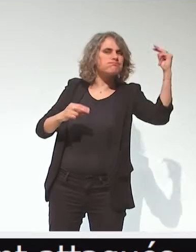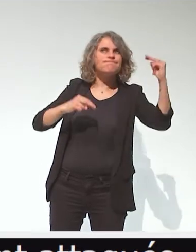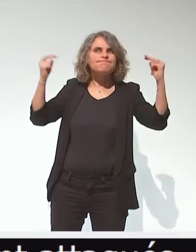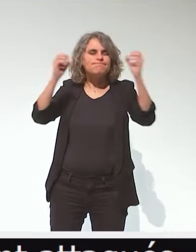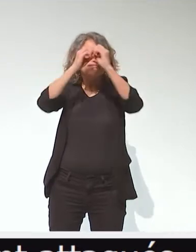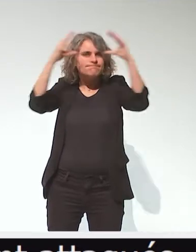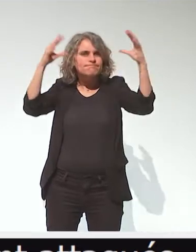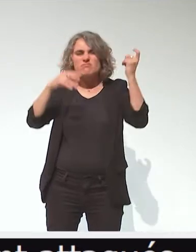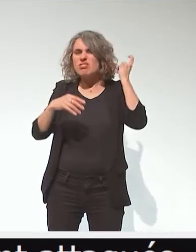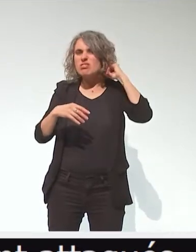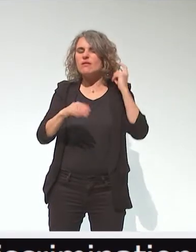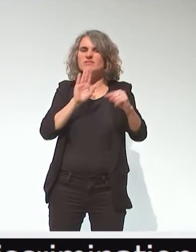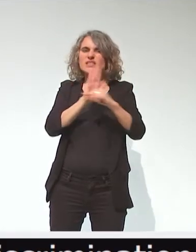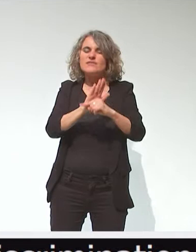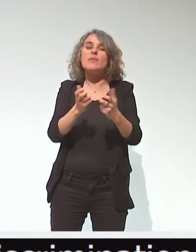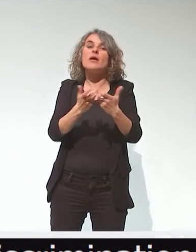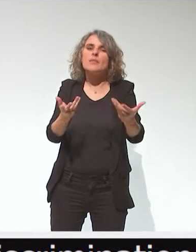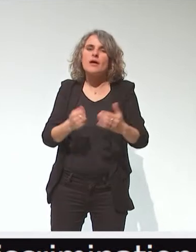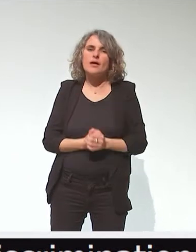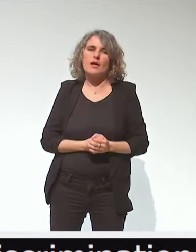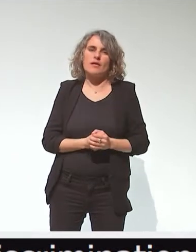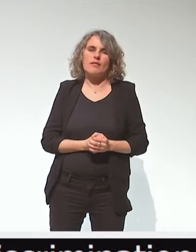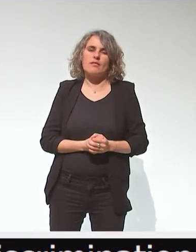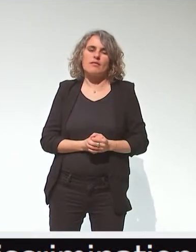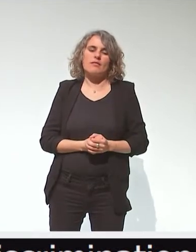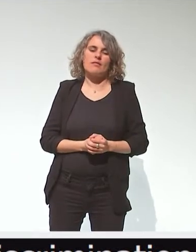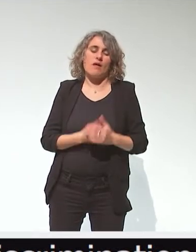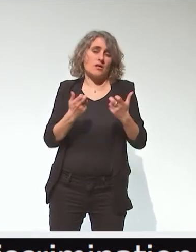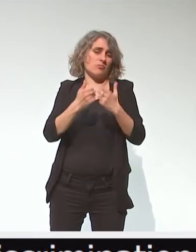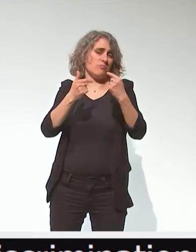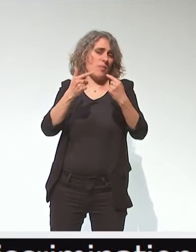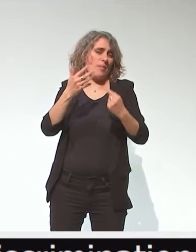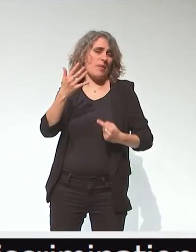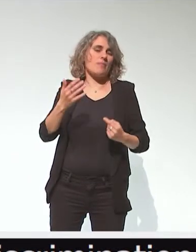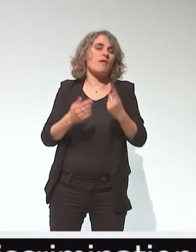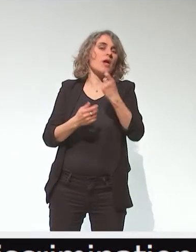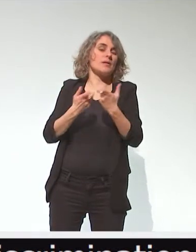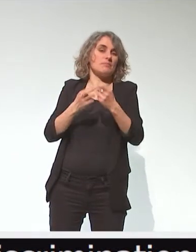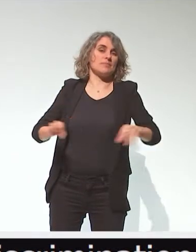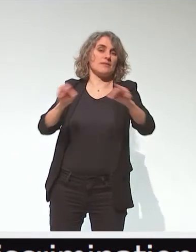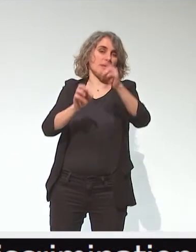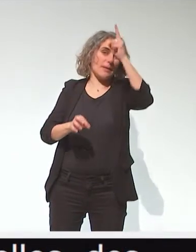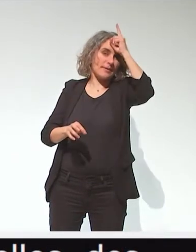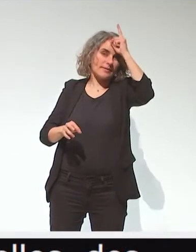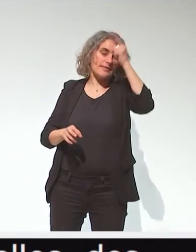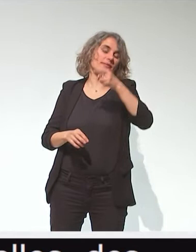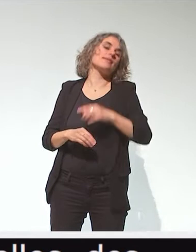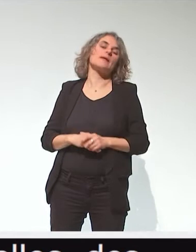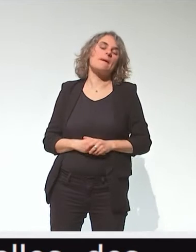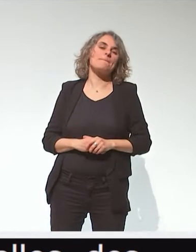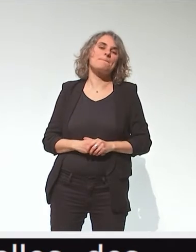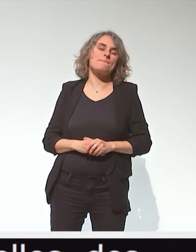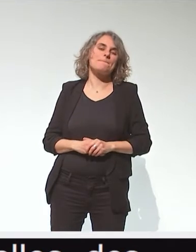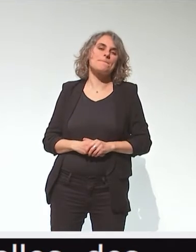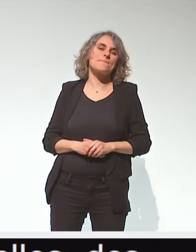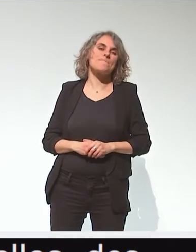staff. There is a very good example from the German Public Employment Service with an awareness-raising workshop and